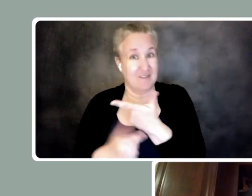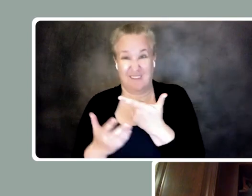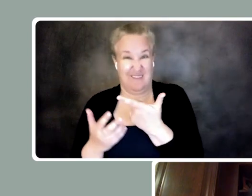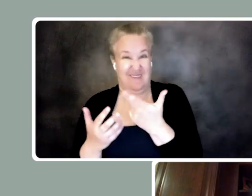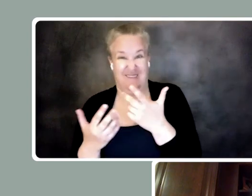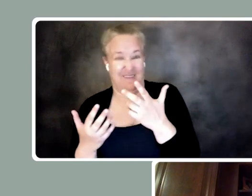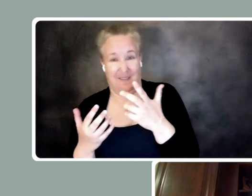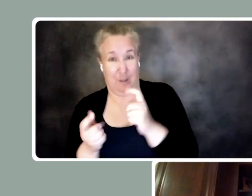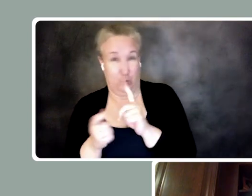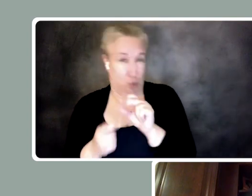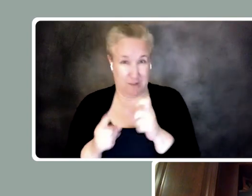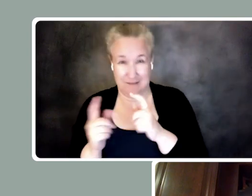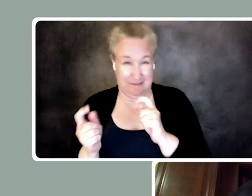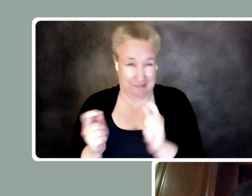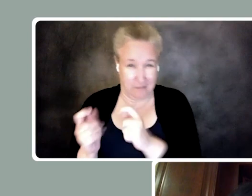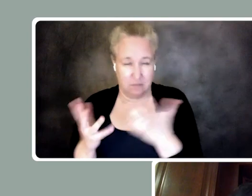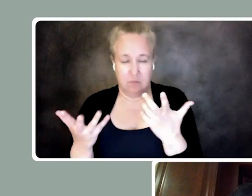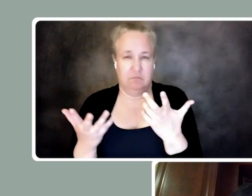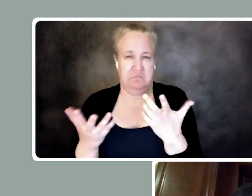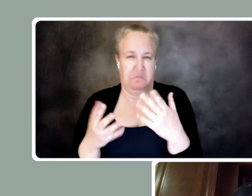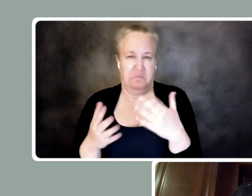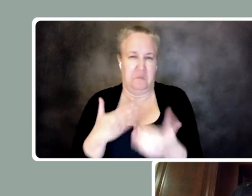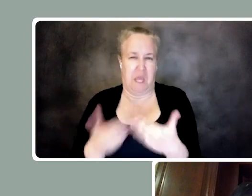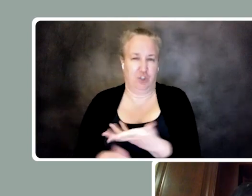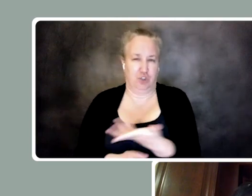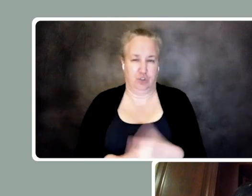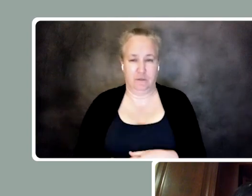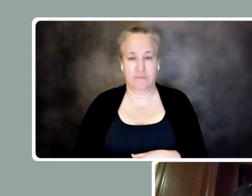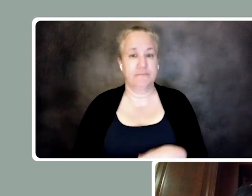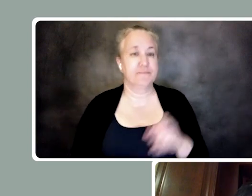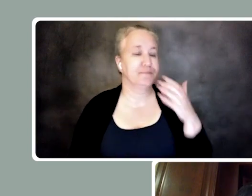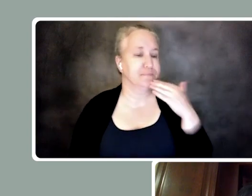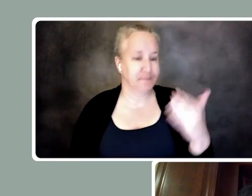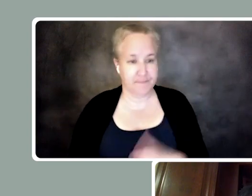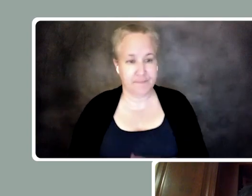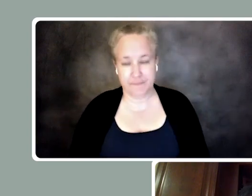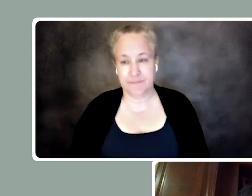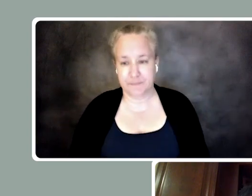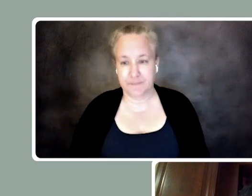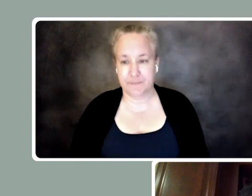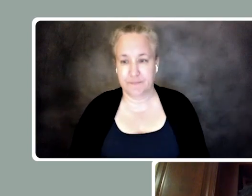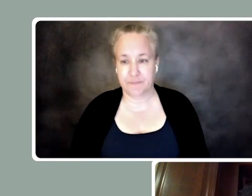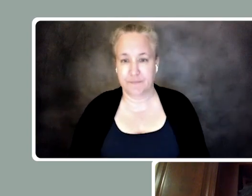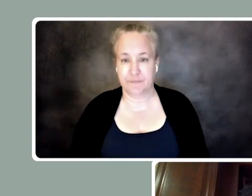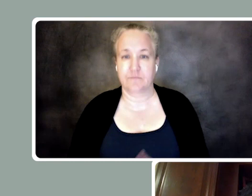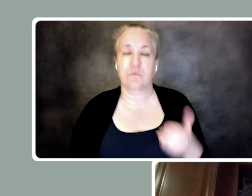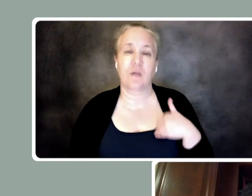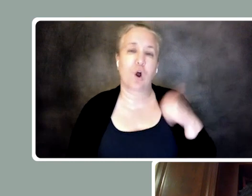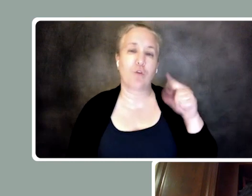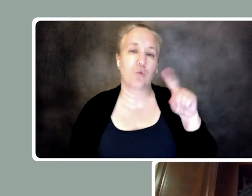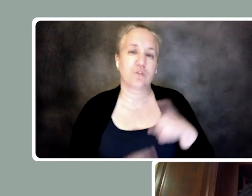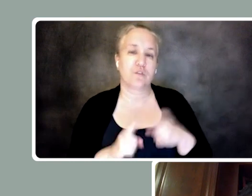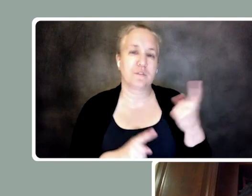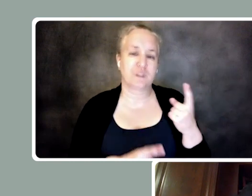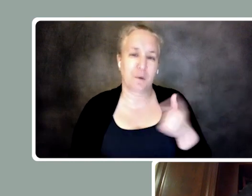with respect to changing, right? Thank you. We have a question from someone who's watching